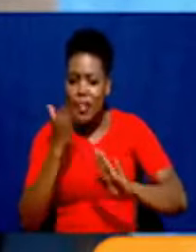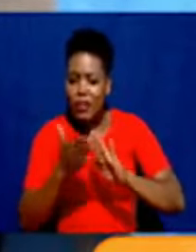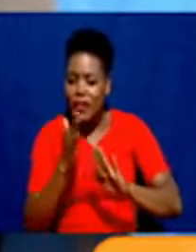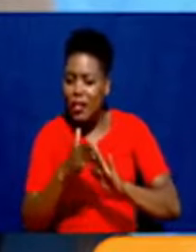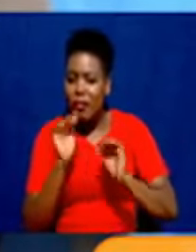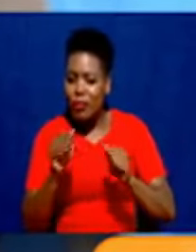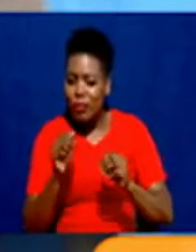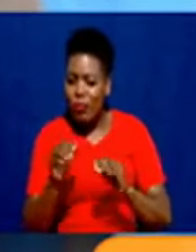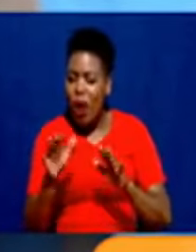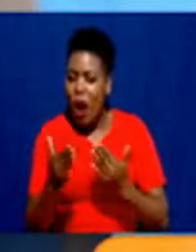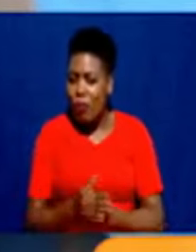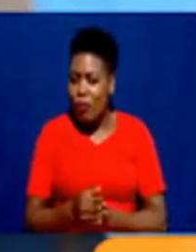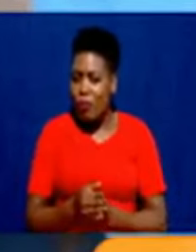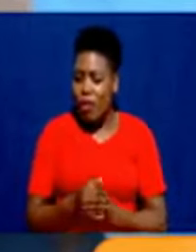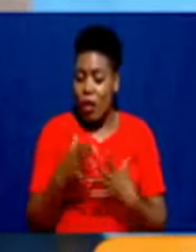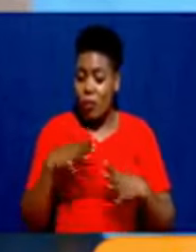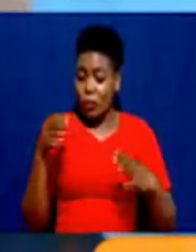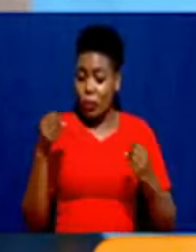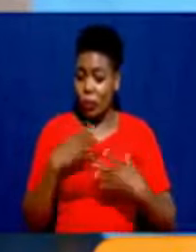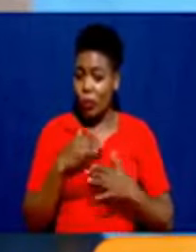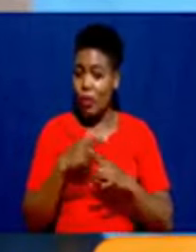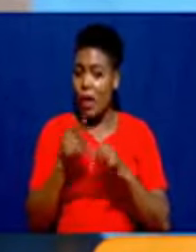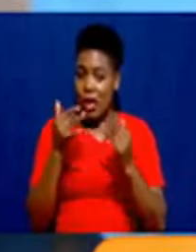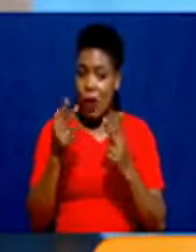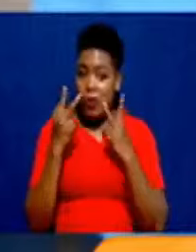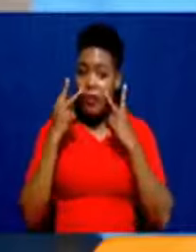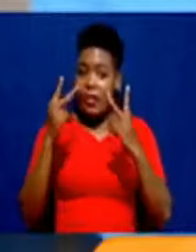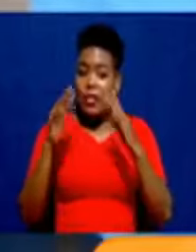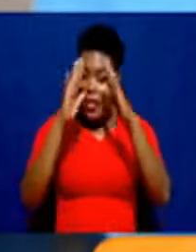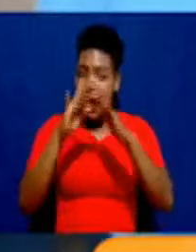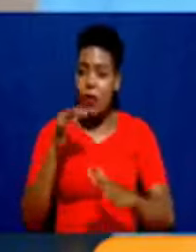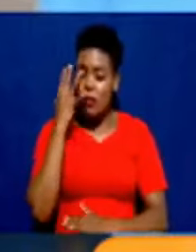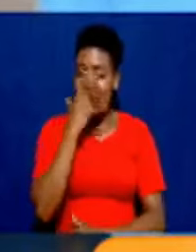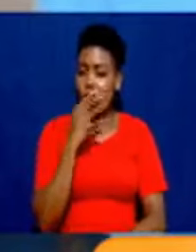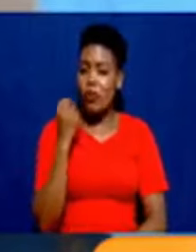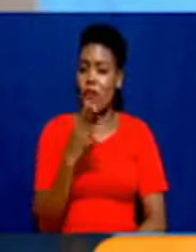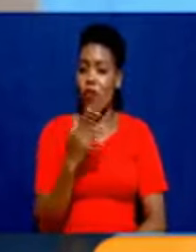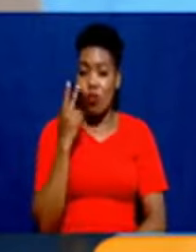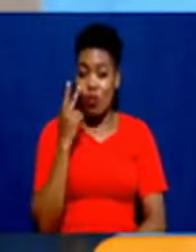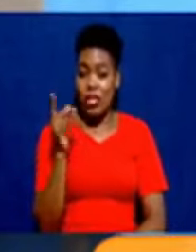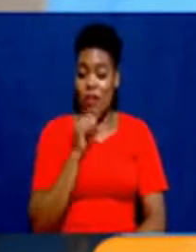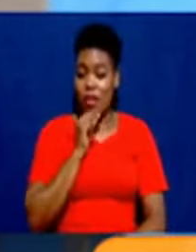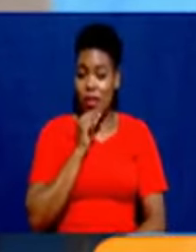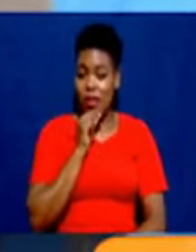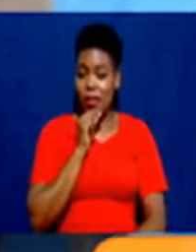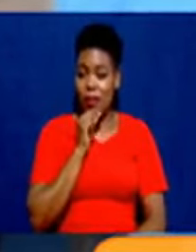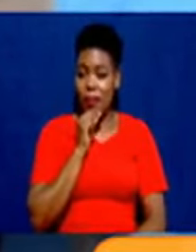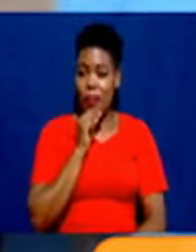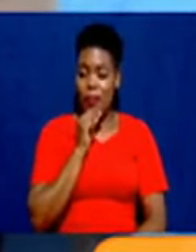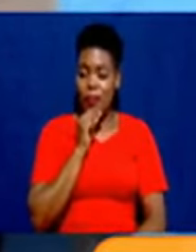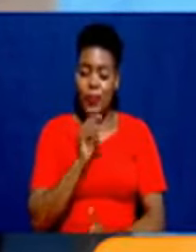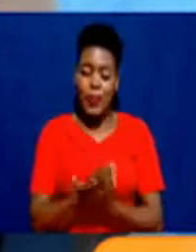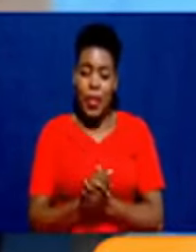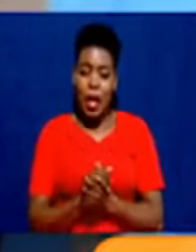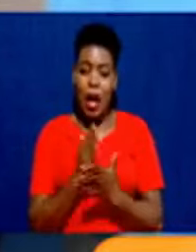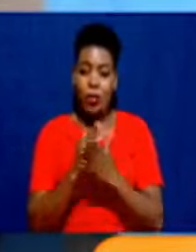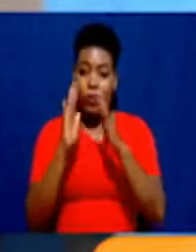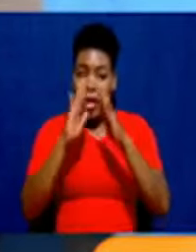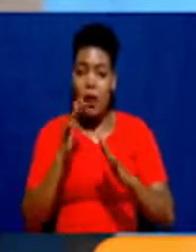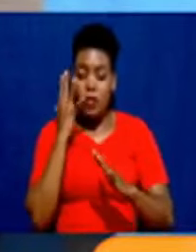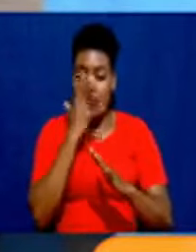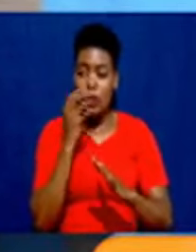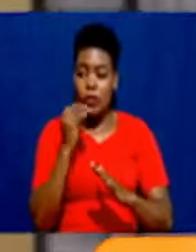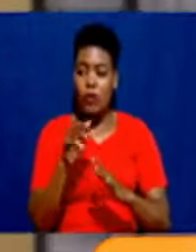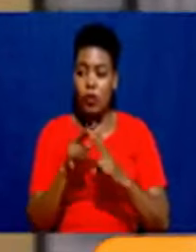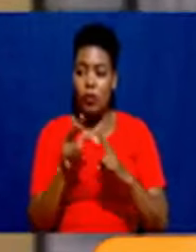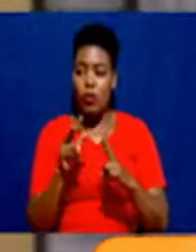worried whether the end product will actually turn out to be this good. But